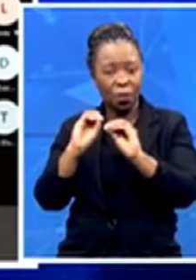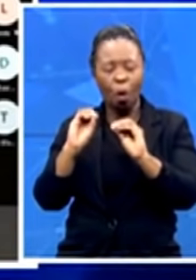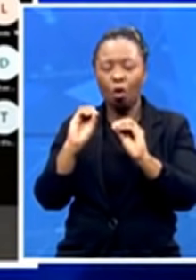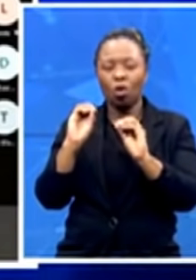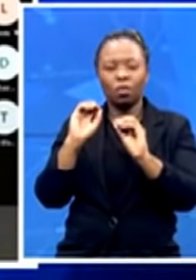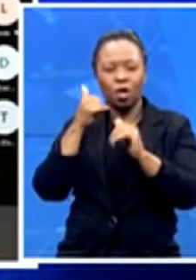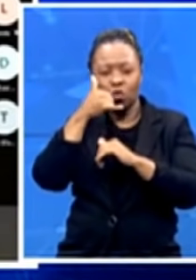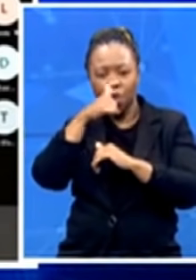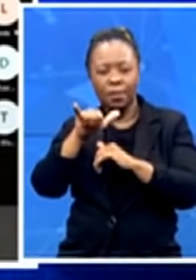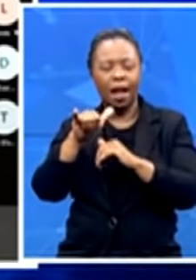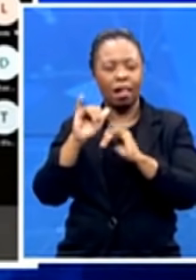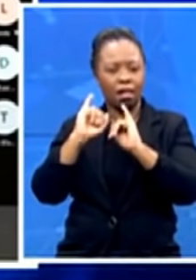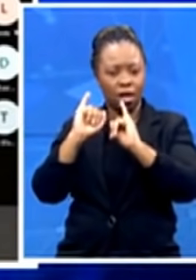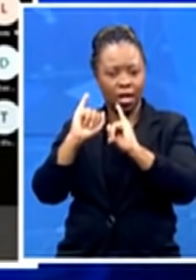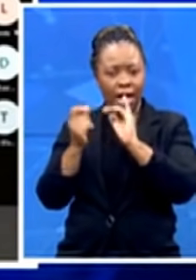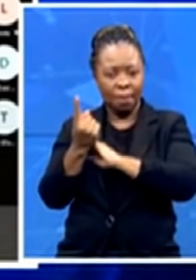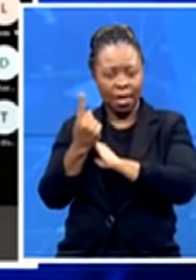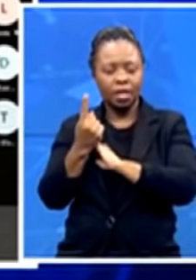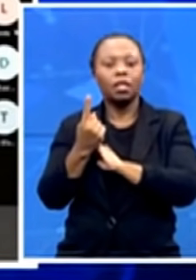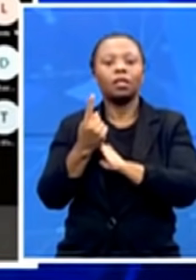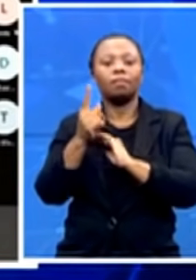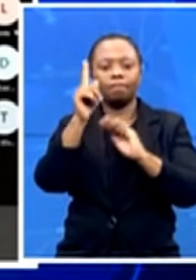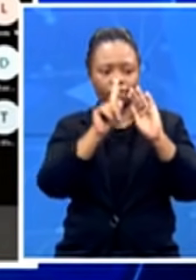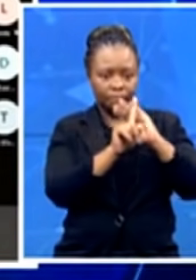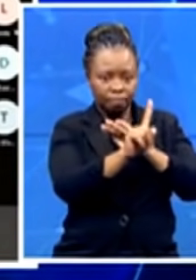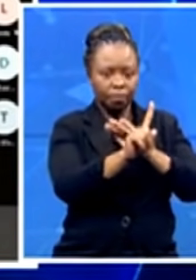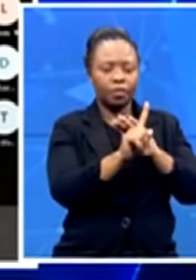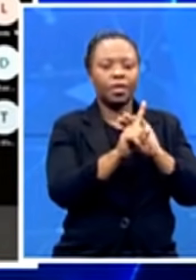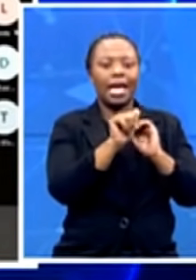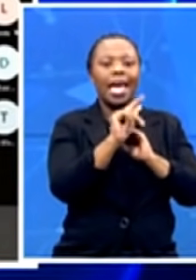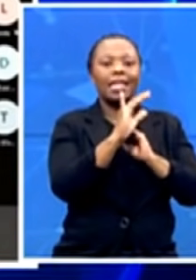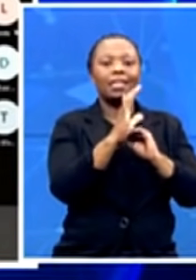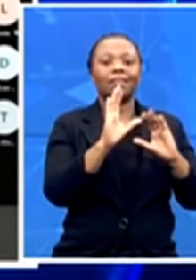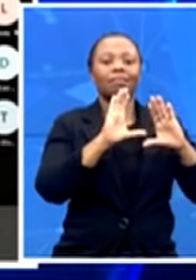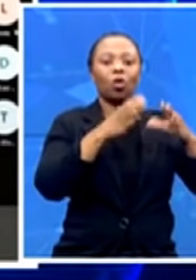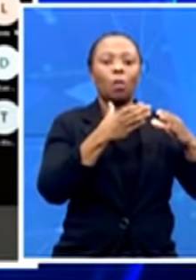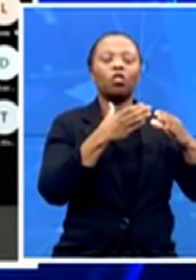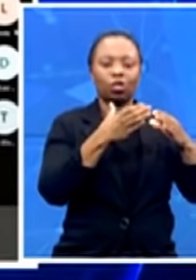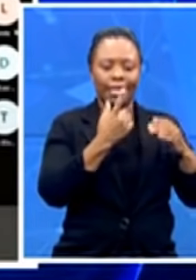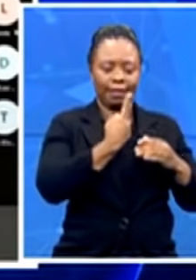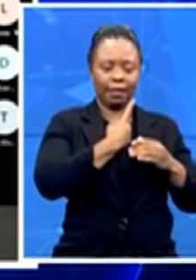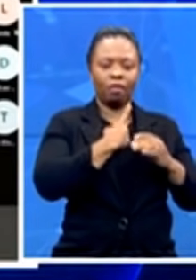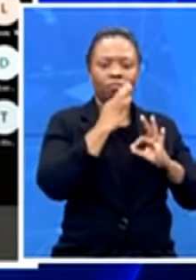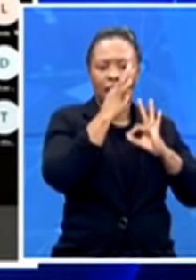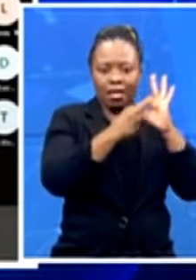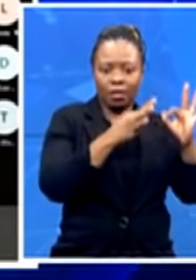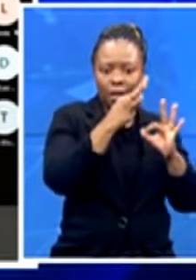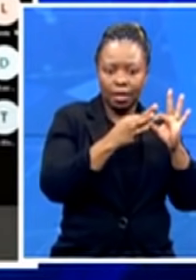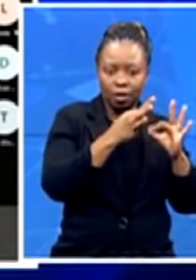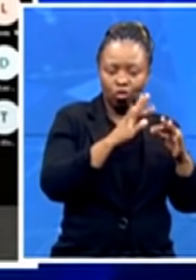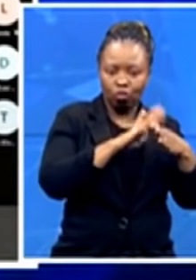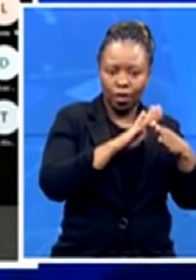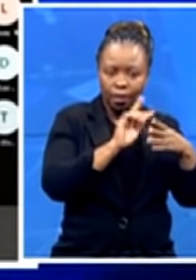before the ANC's Integrity Commission to explain themselves. Those who do not give an acceptable explanation may be